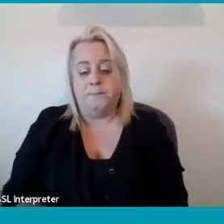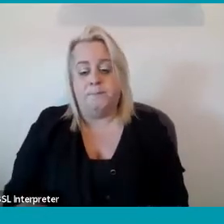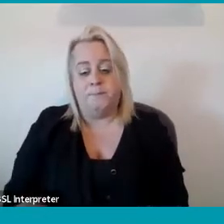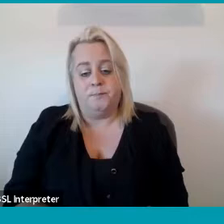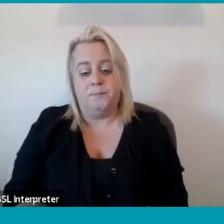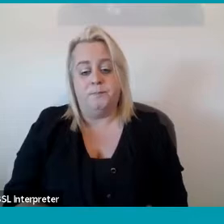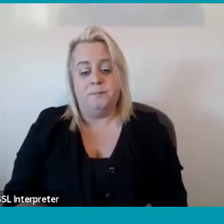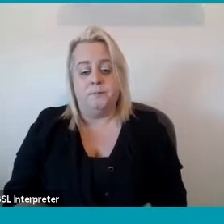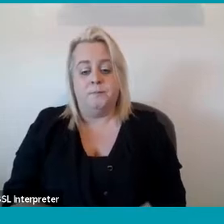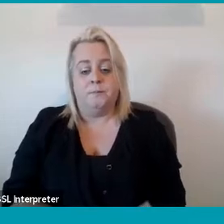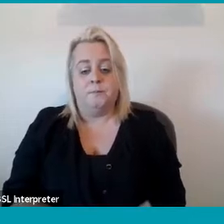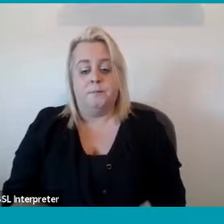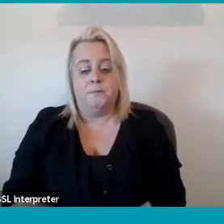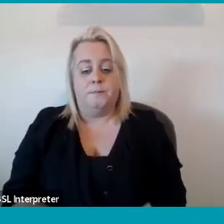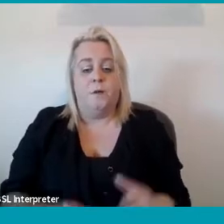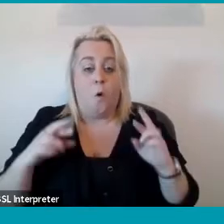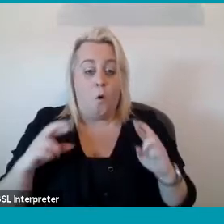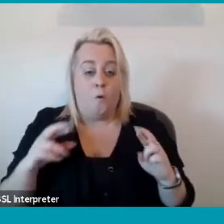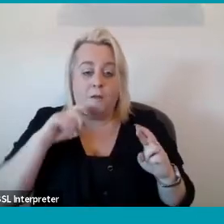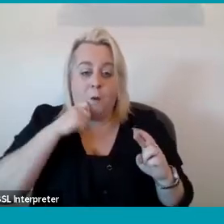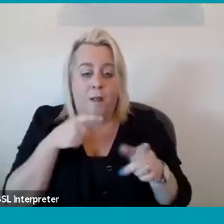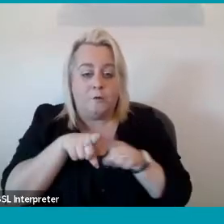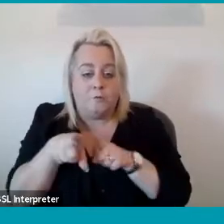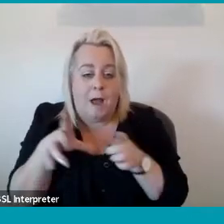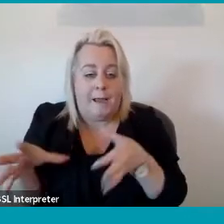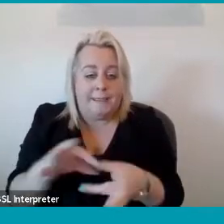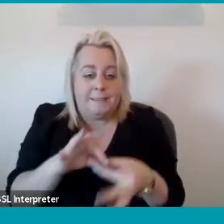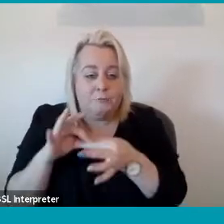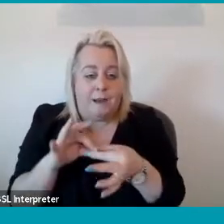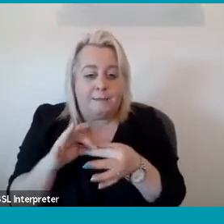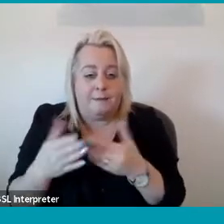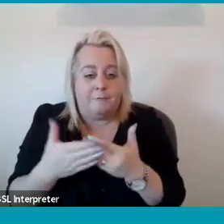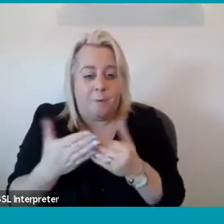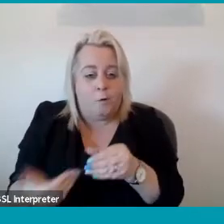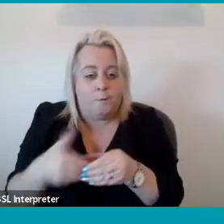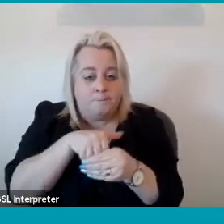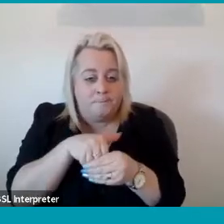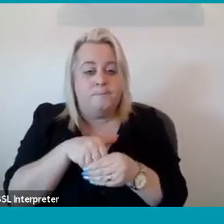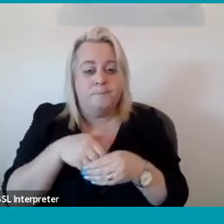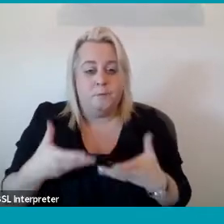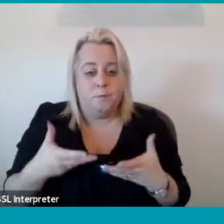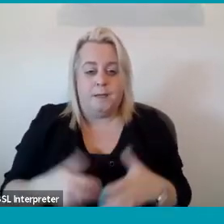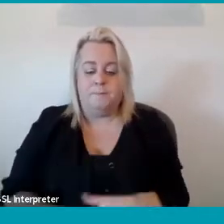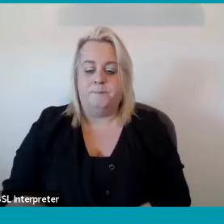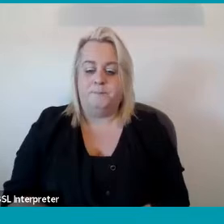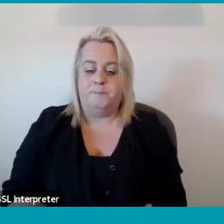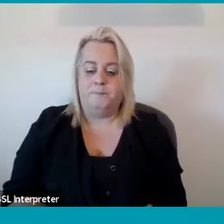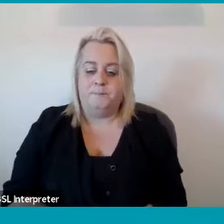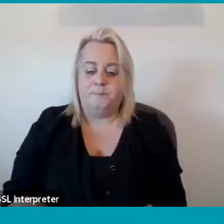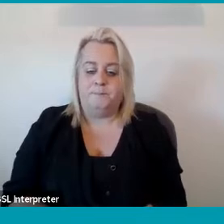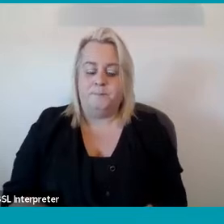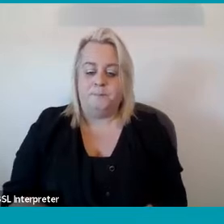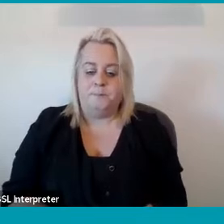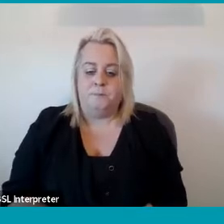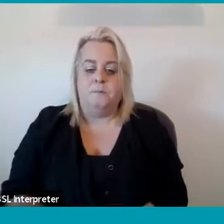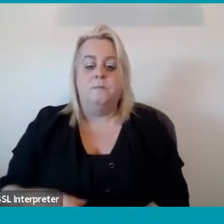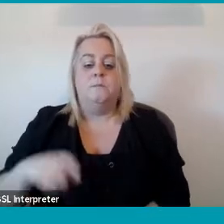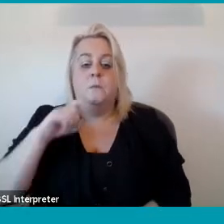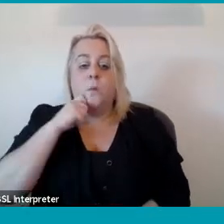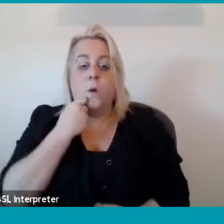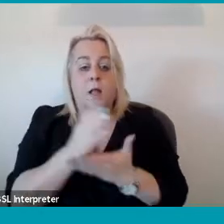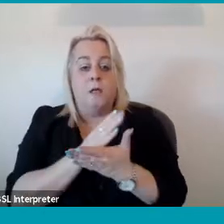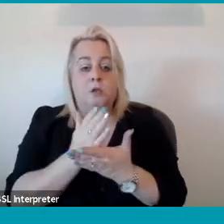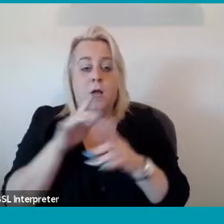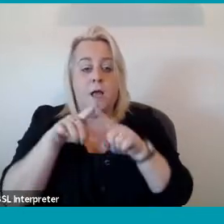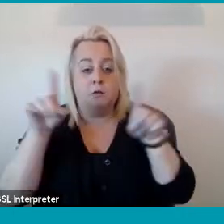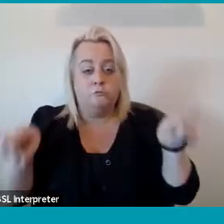be hopefully making this a little bit interactive. So I'm just going to share my screen. And one of the things I wanted to